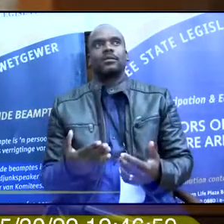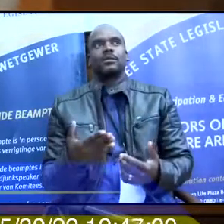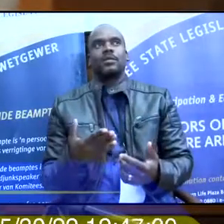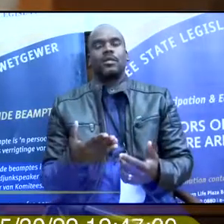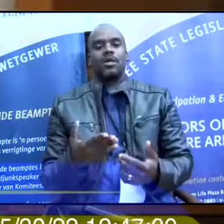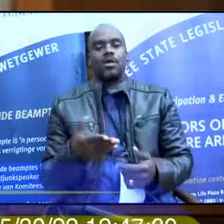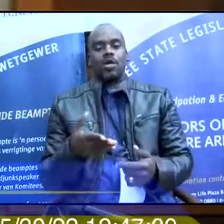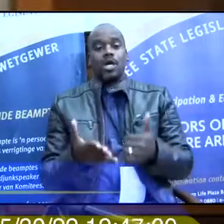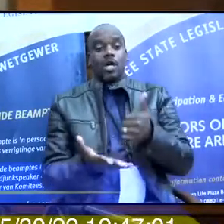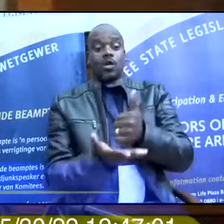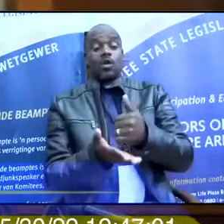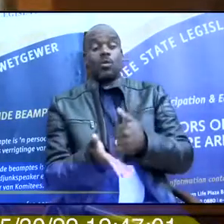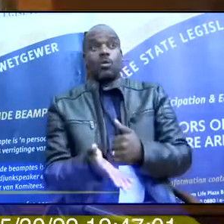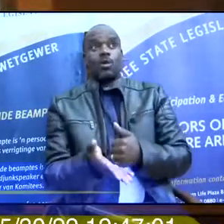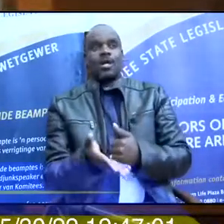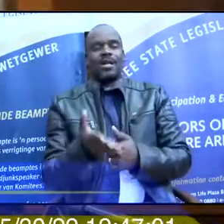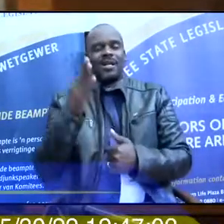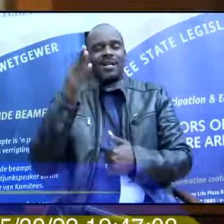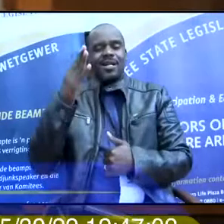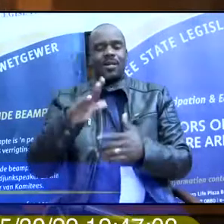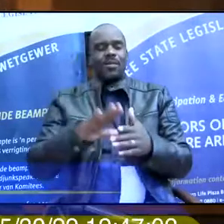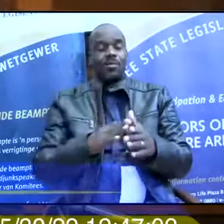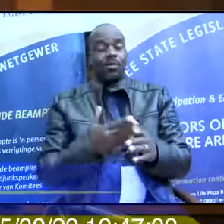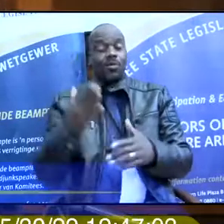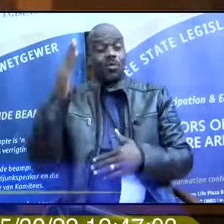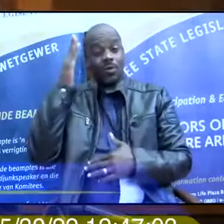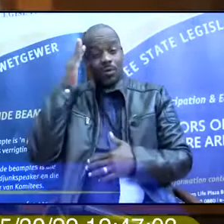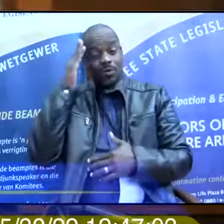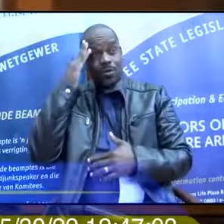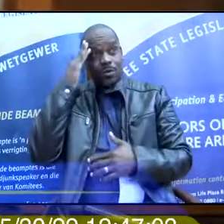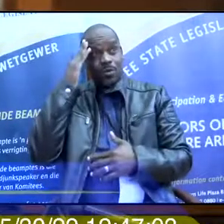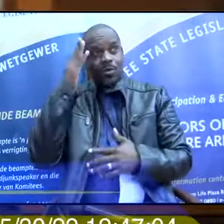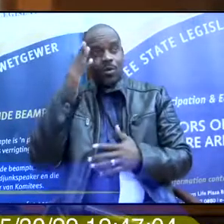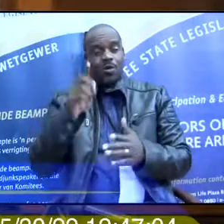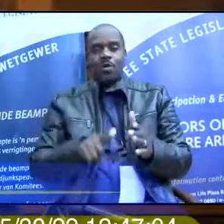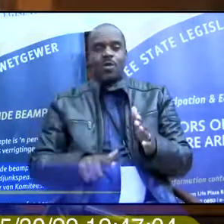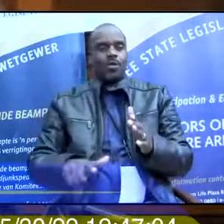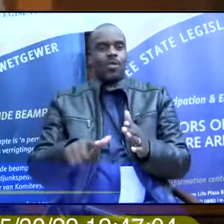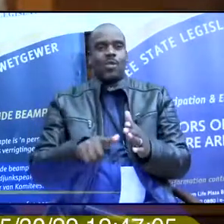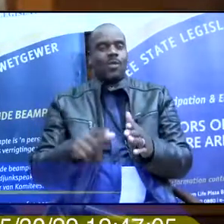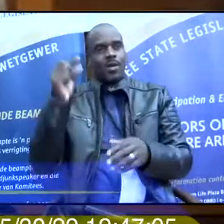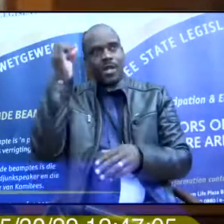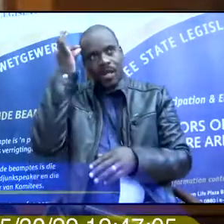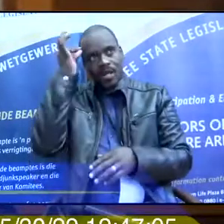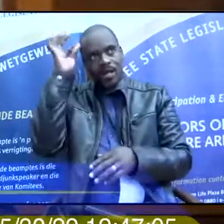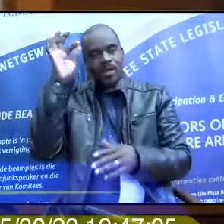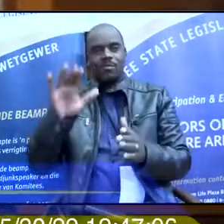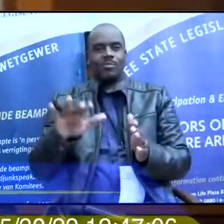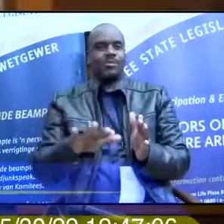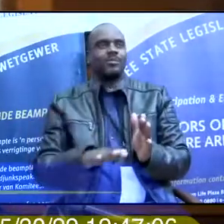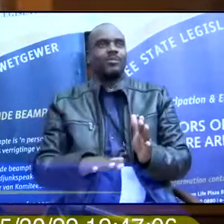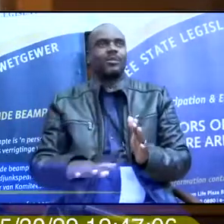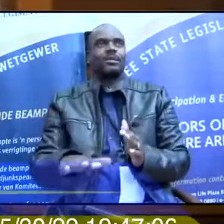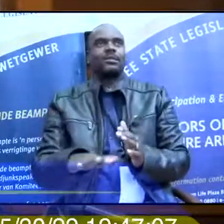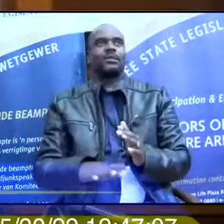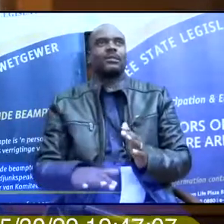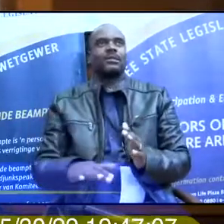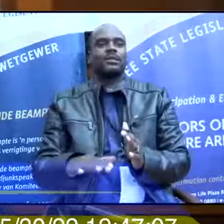know local government is one sector which is highly politicized